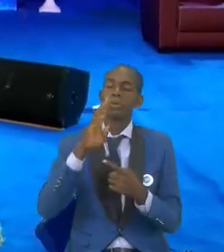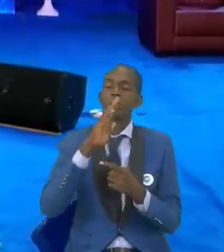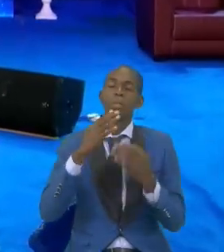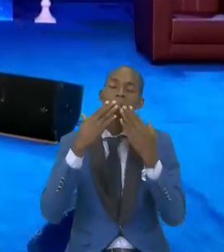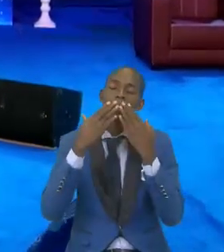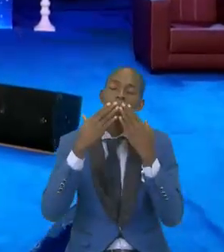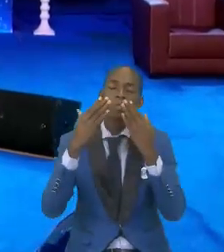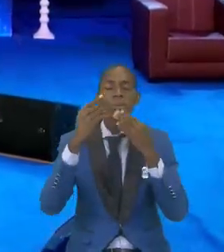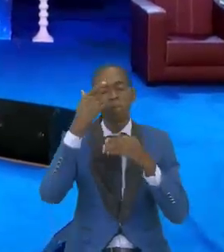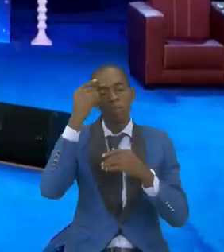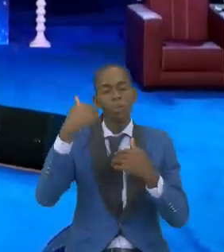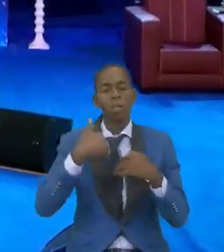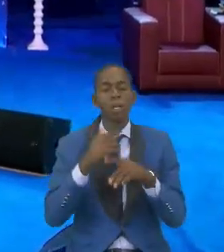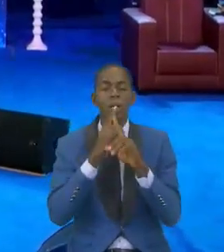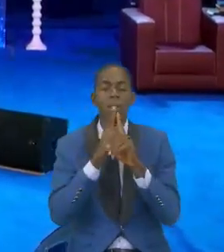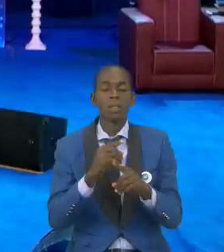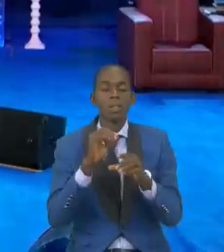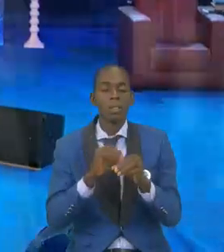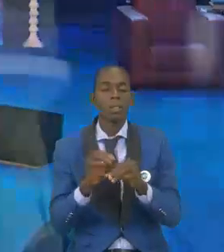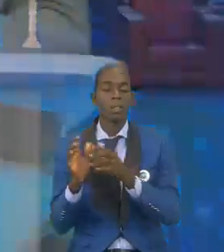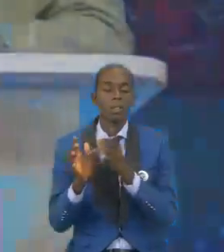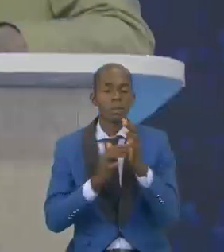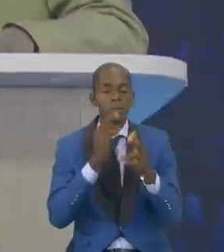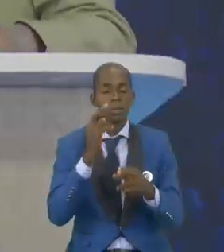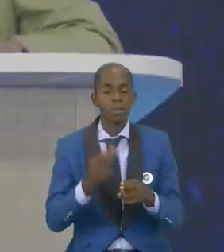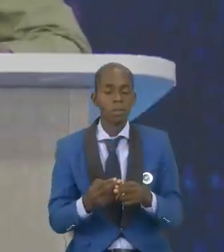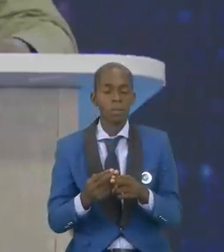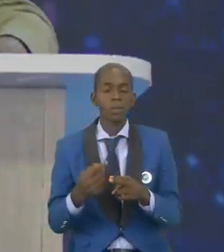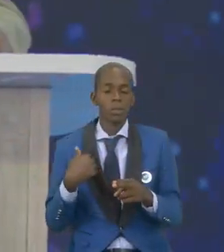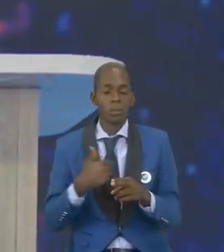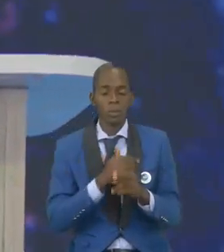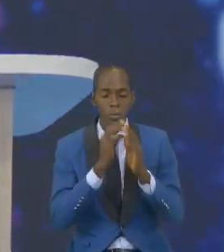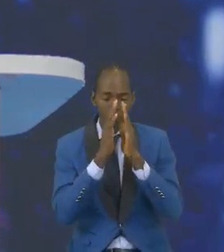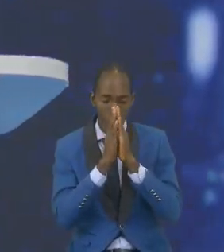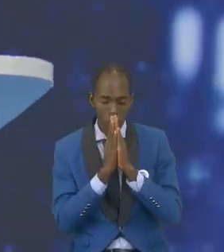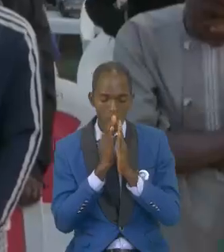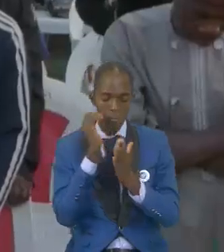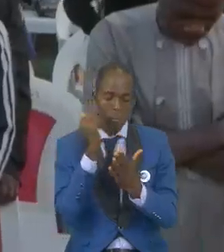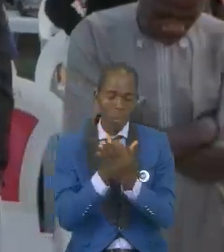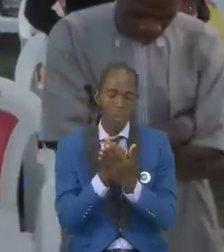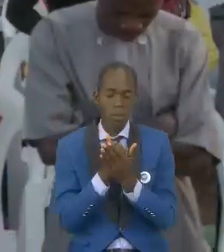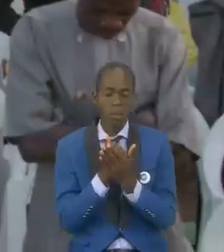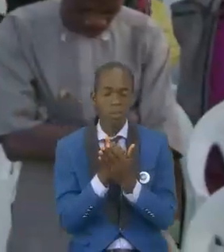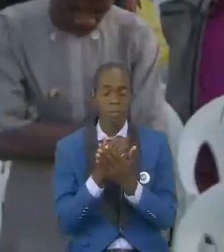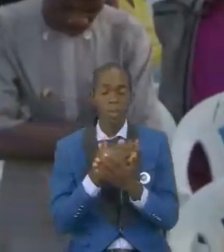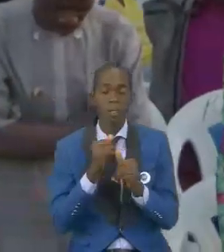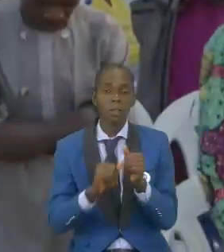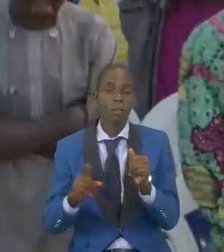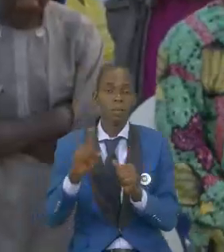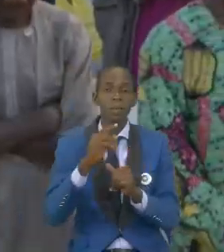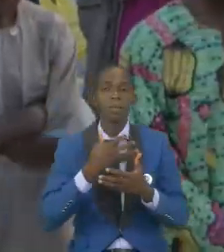know you have answered. In Jesus' name we pray. Amen. And